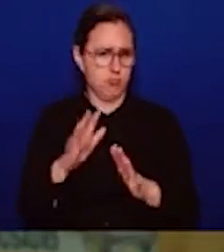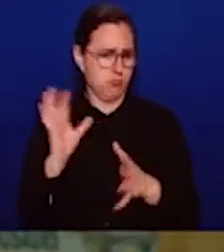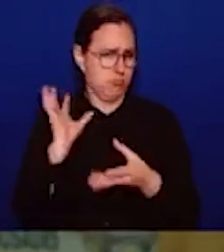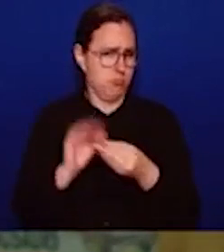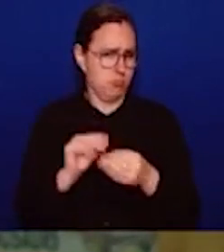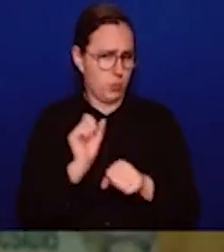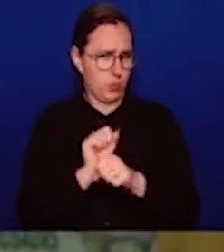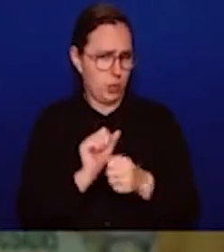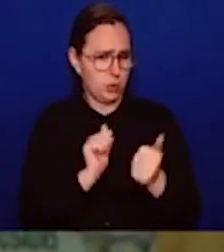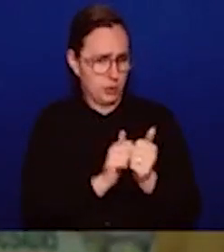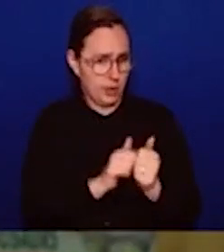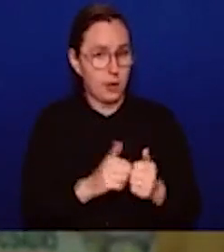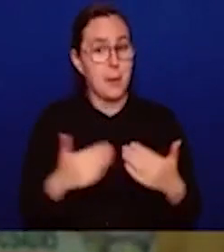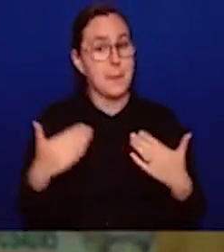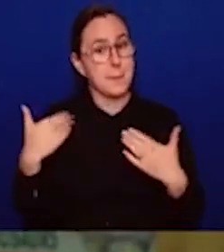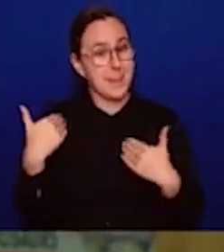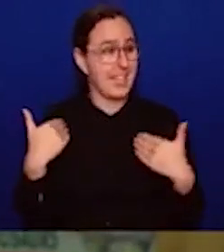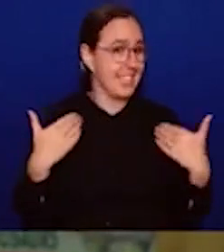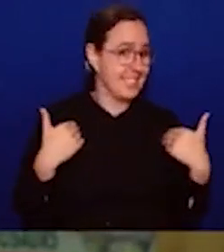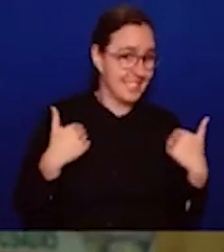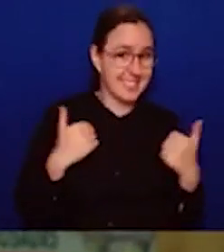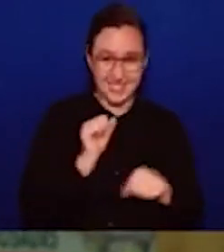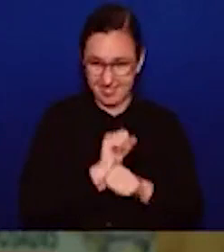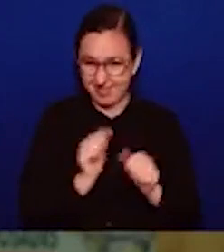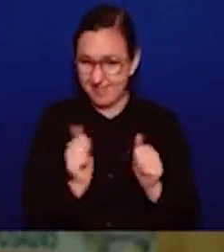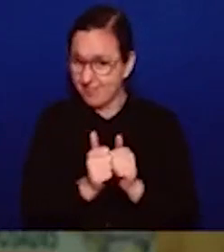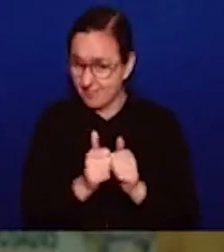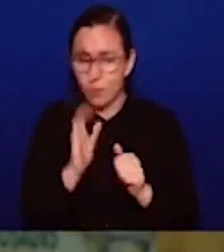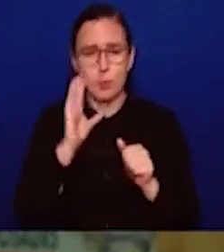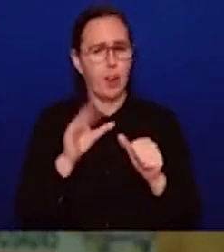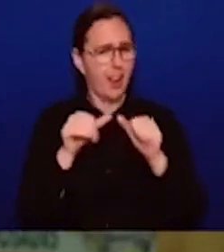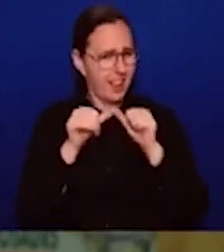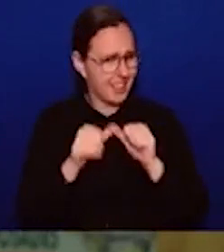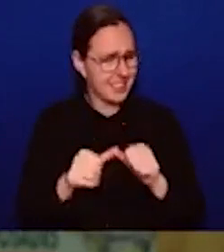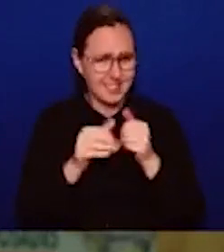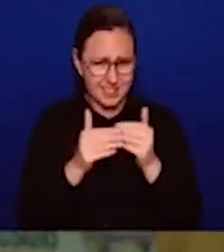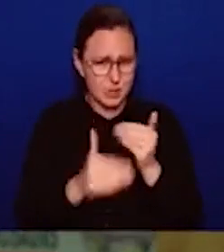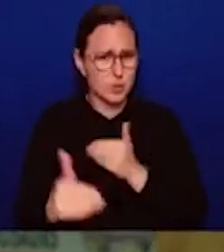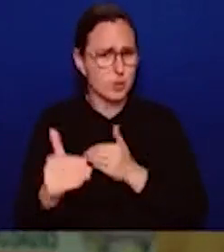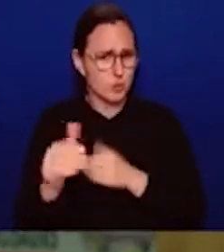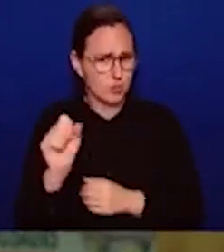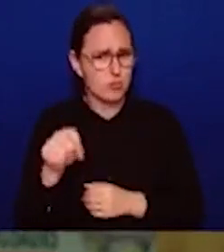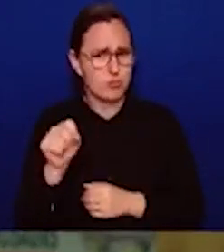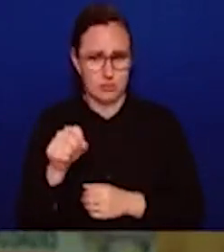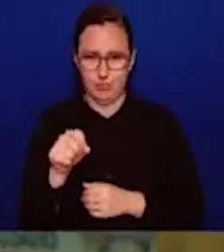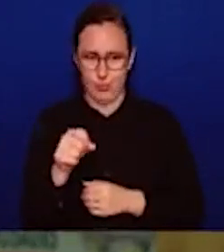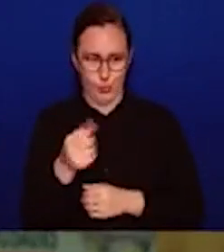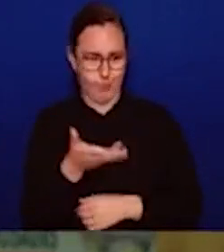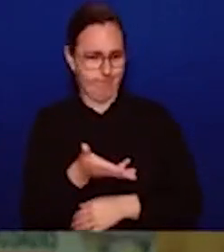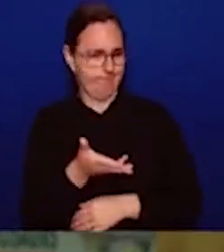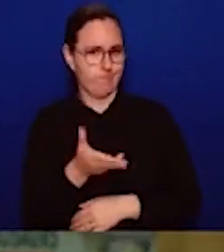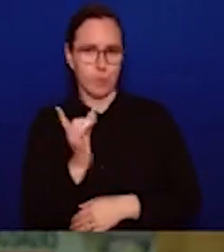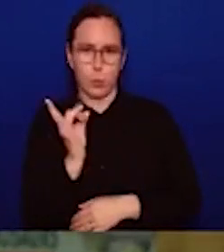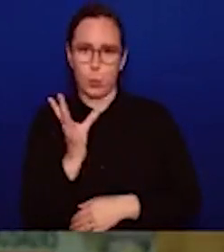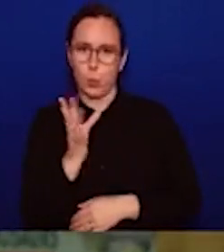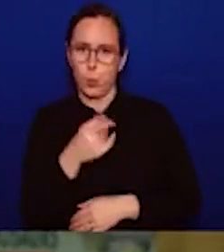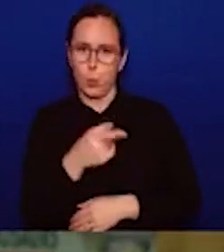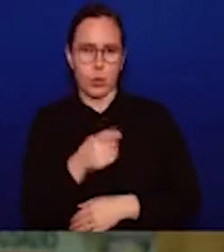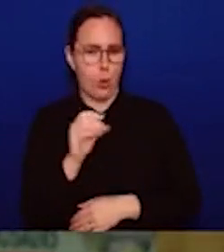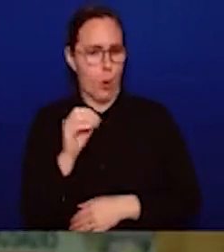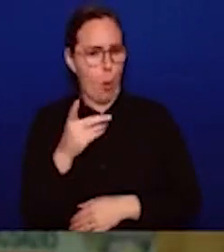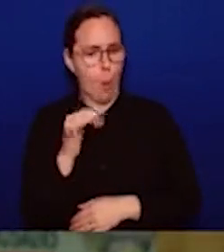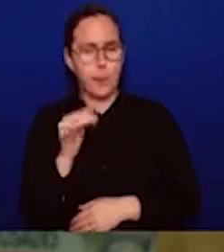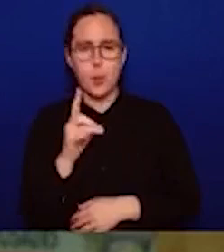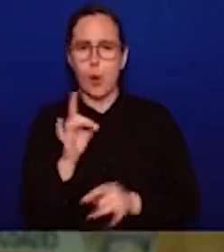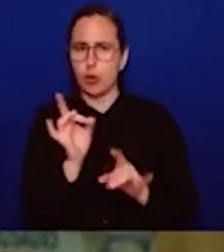counter this horrific opioid epidemic and drug poisoning epidemic that is facing people not just